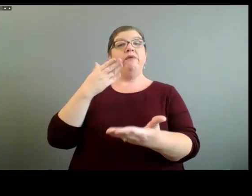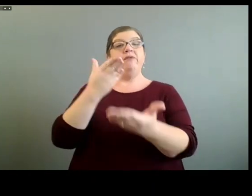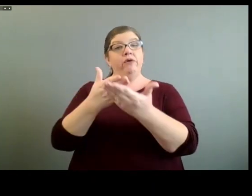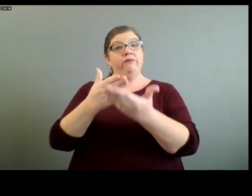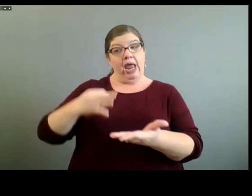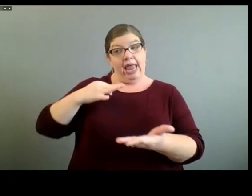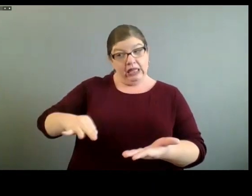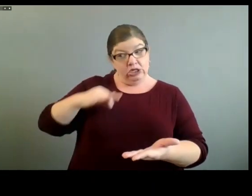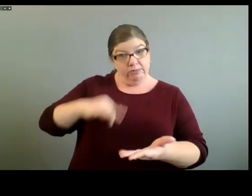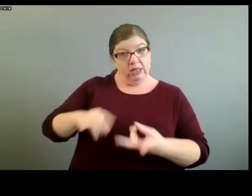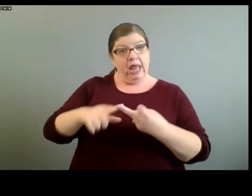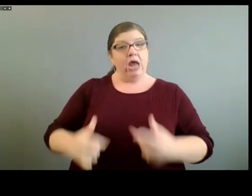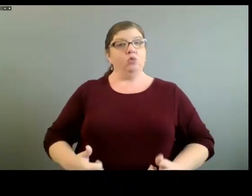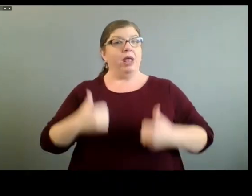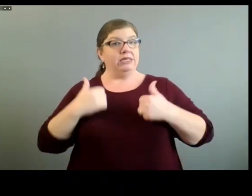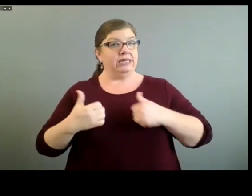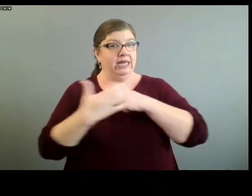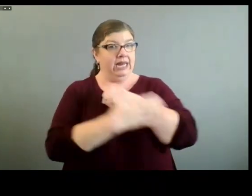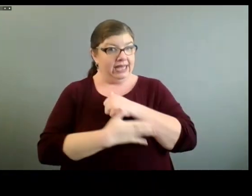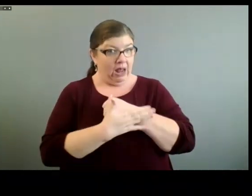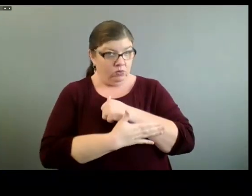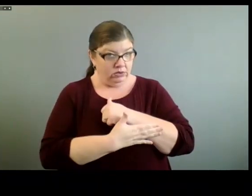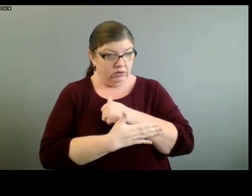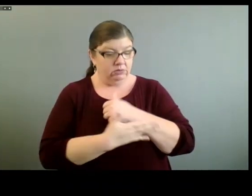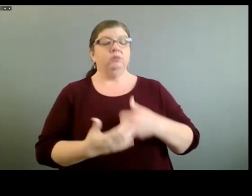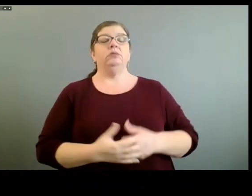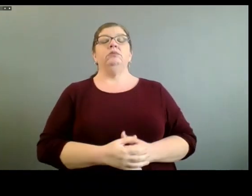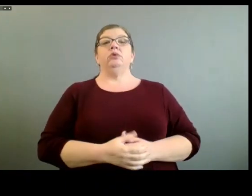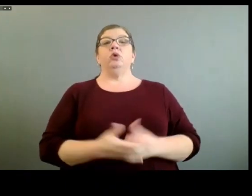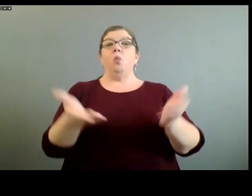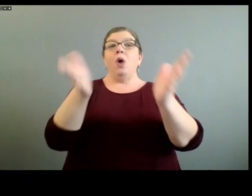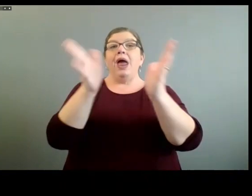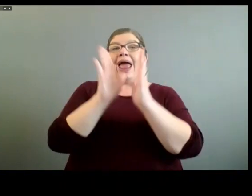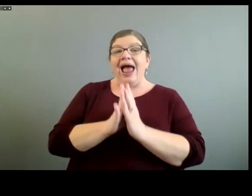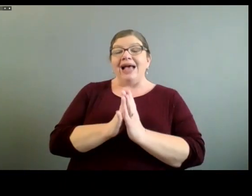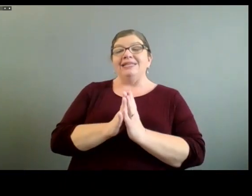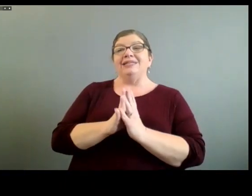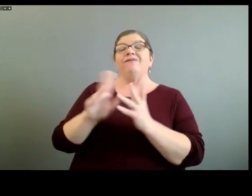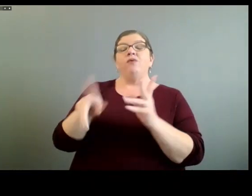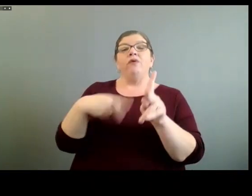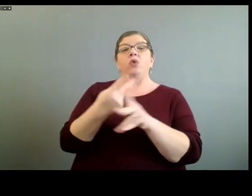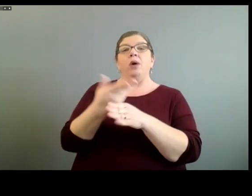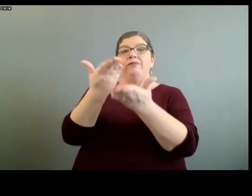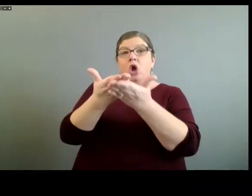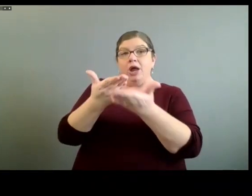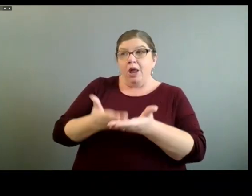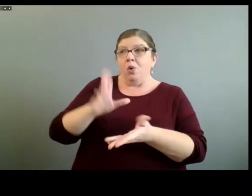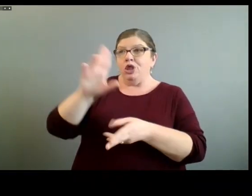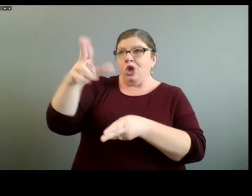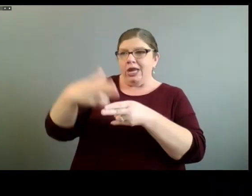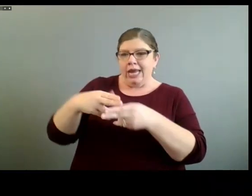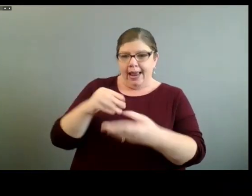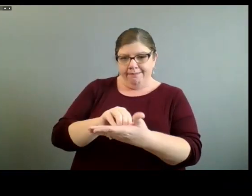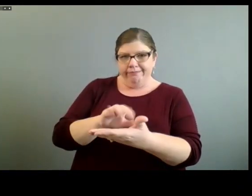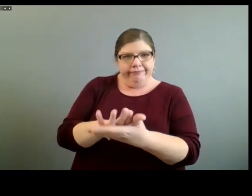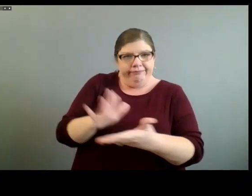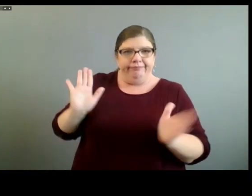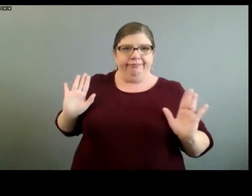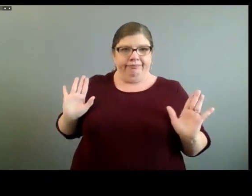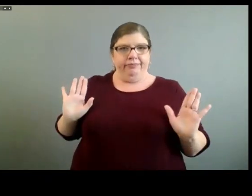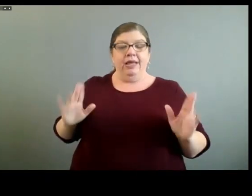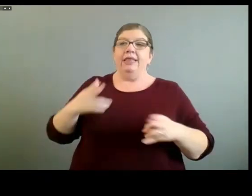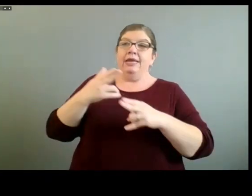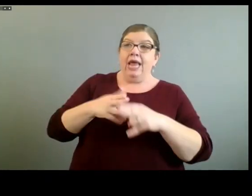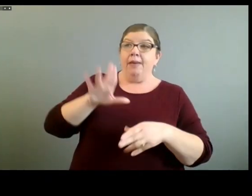county residency. We're asking for a form of documentation with your name on it. The name on your